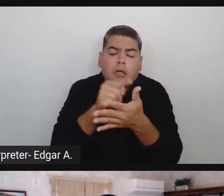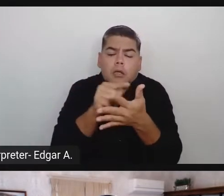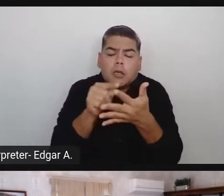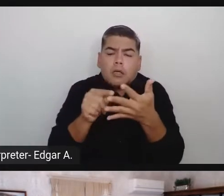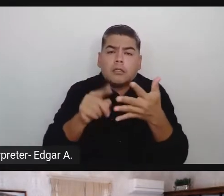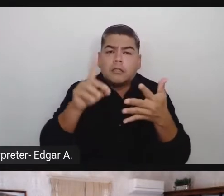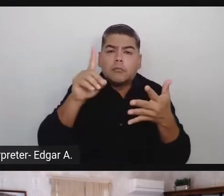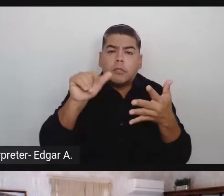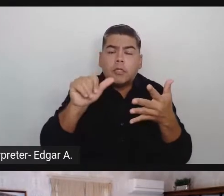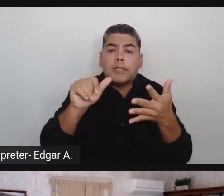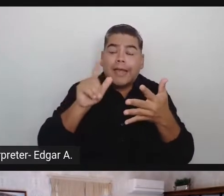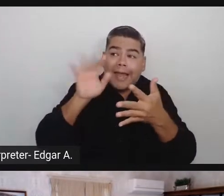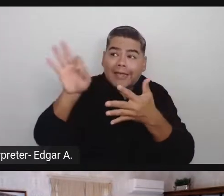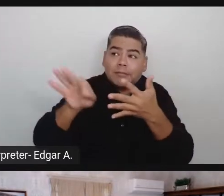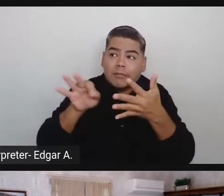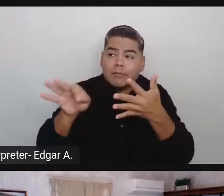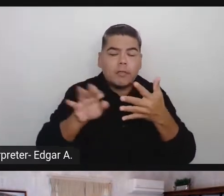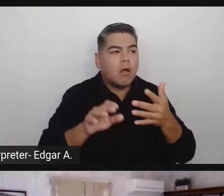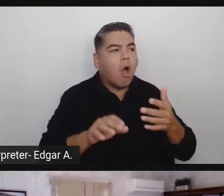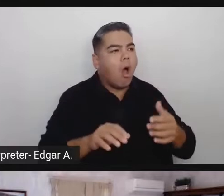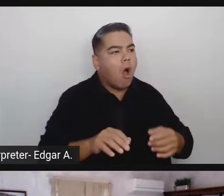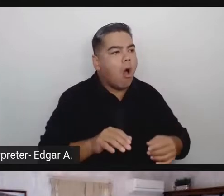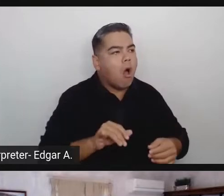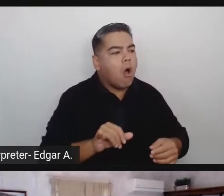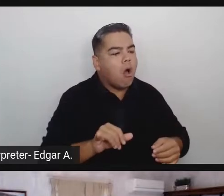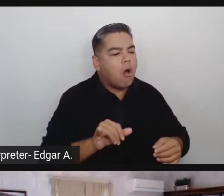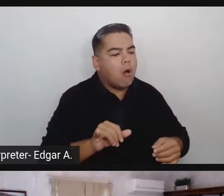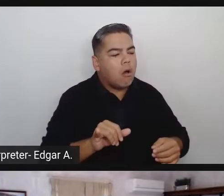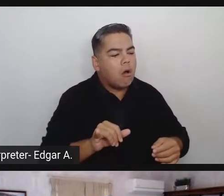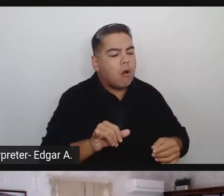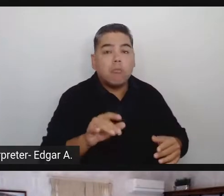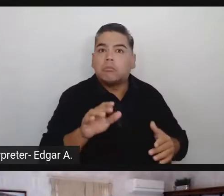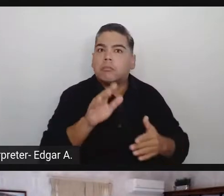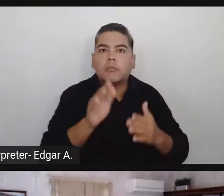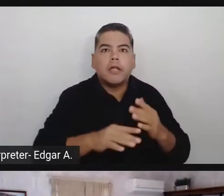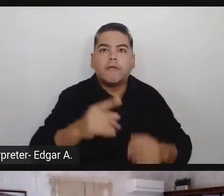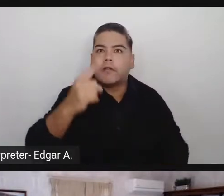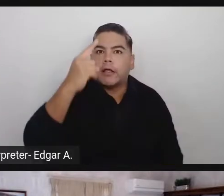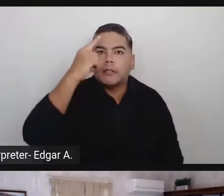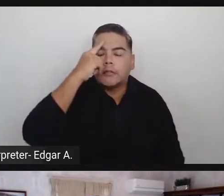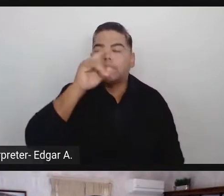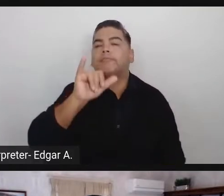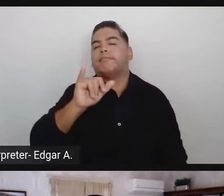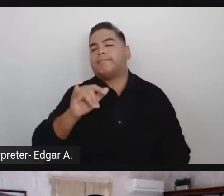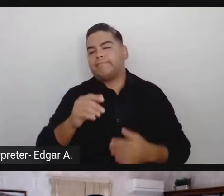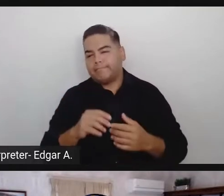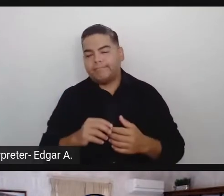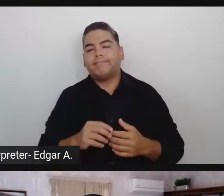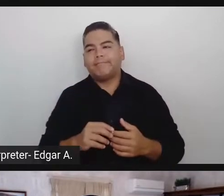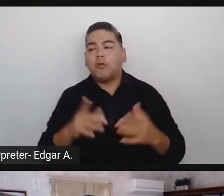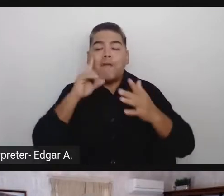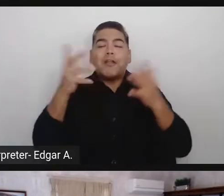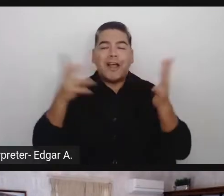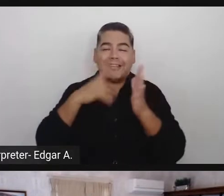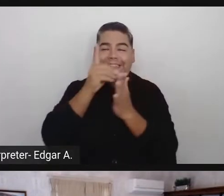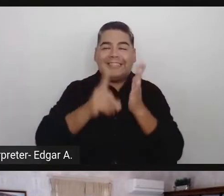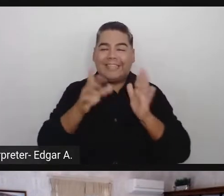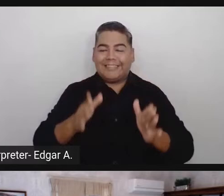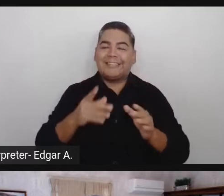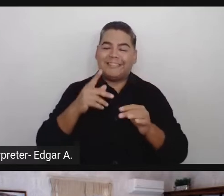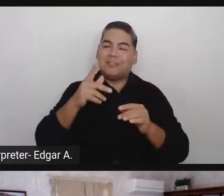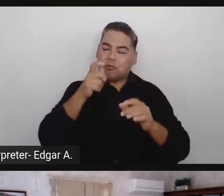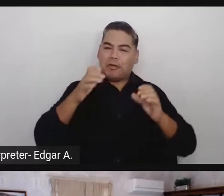hadn't thought about that. Another one that I've heard, and I have a lot of designers who are clients too, so I do hear this quite a bit,